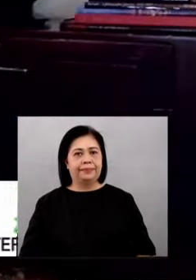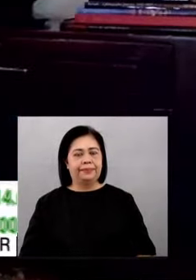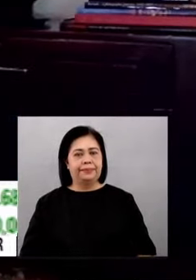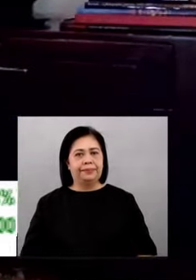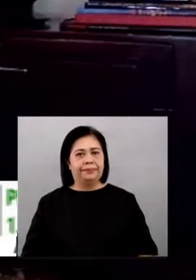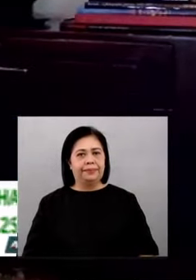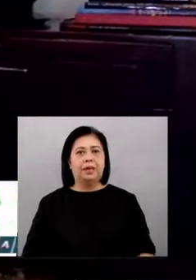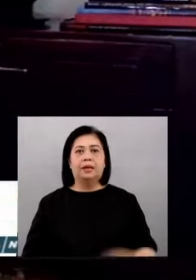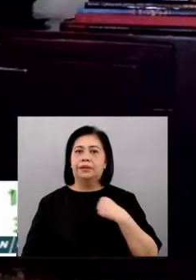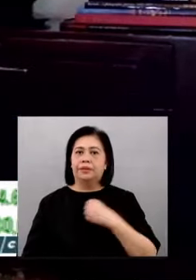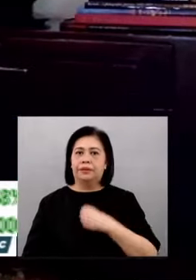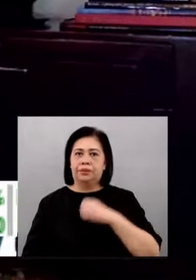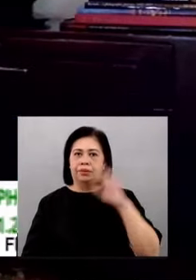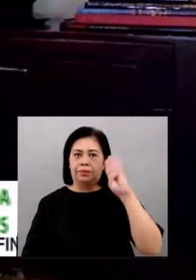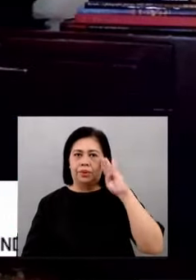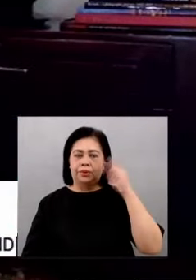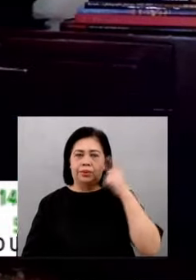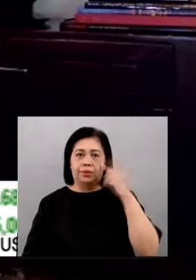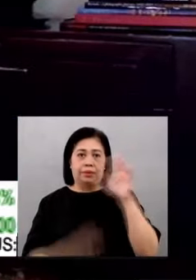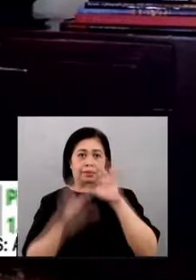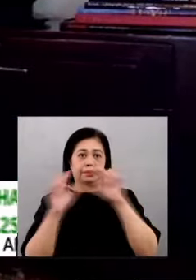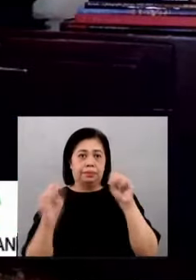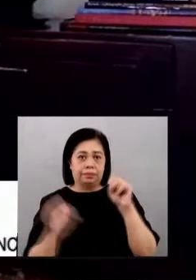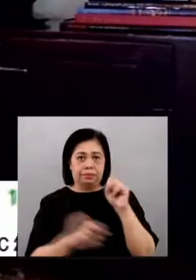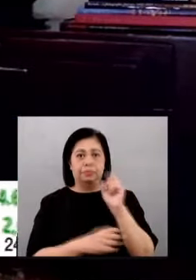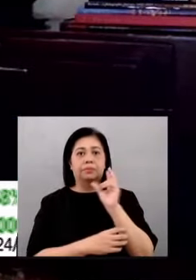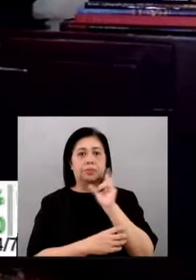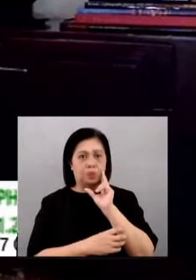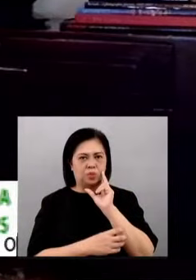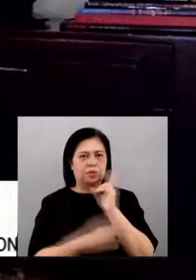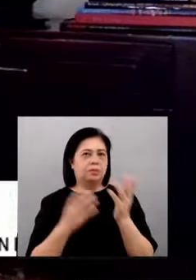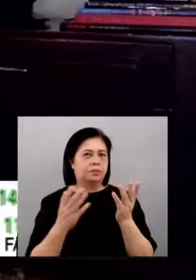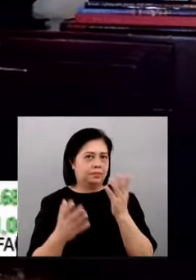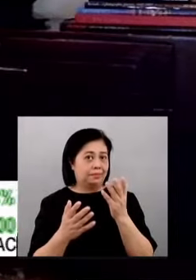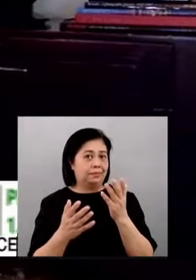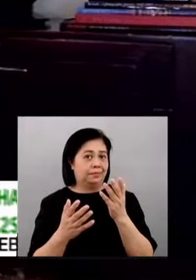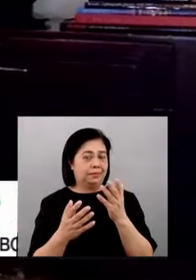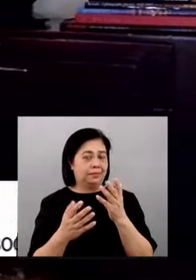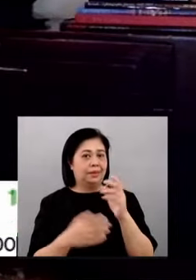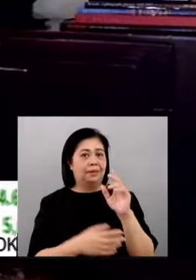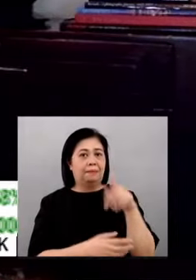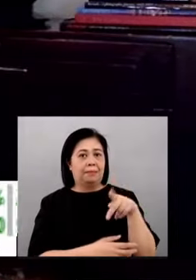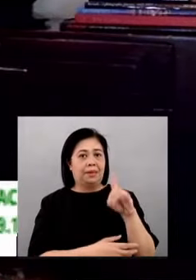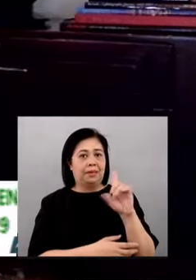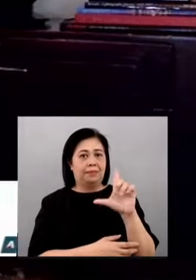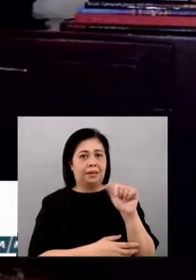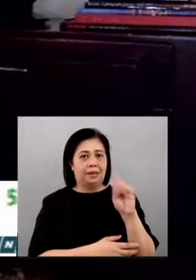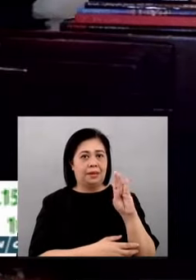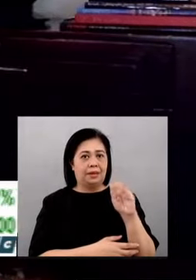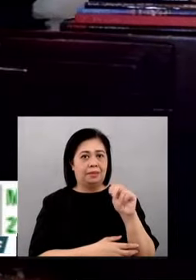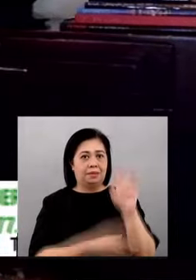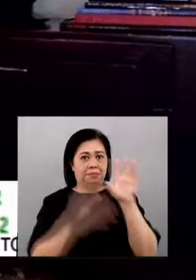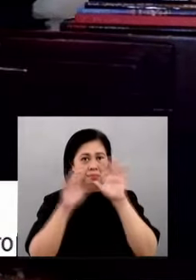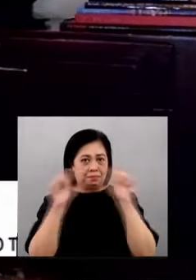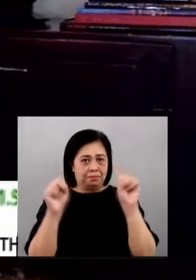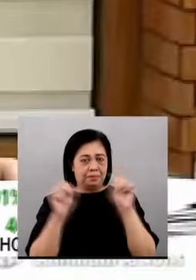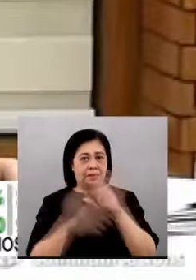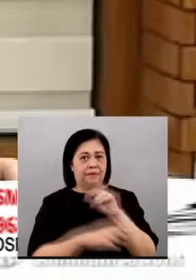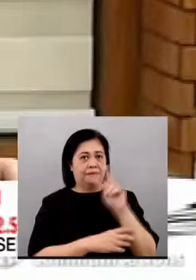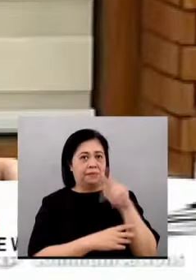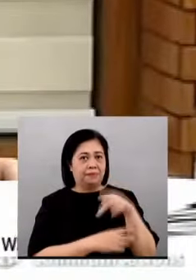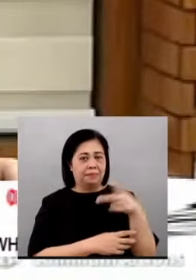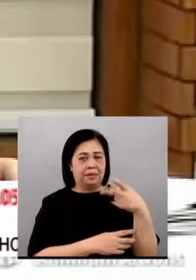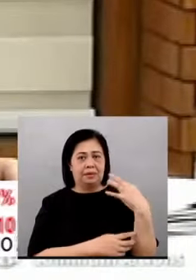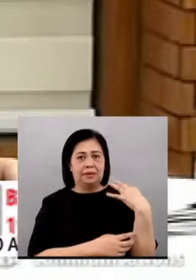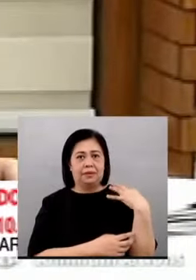Senator Bongo and President Rodrigo Duterte will likely be the PDP-Laban Party's presidential and vice presidential